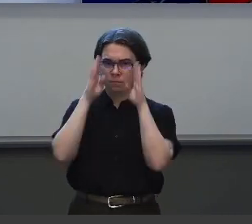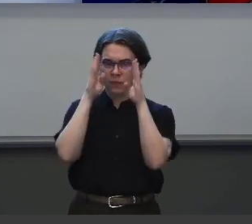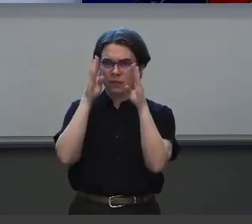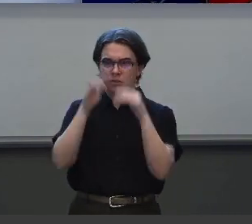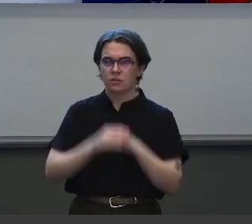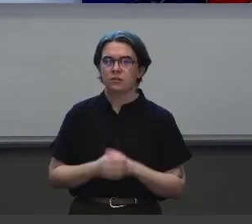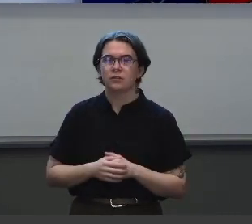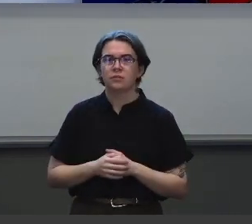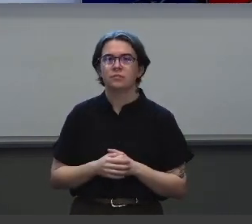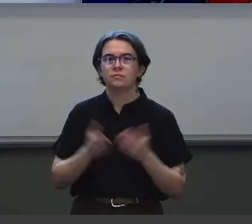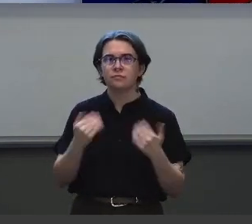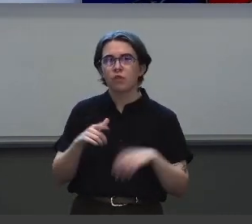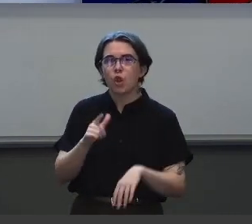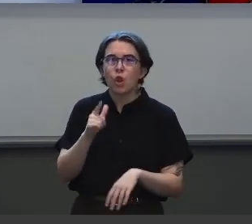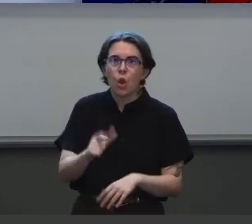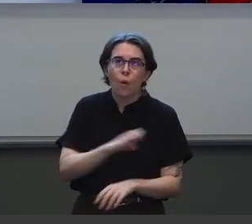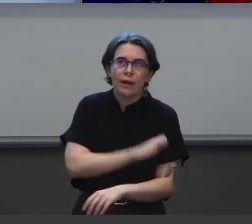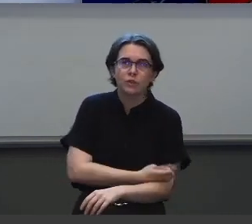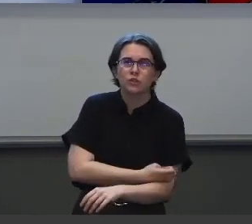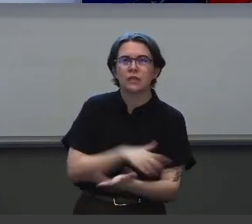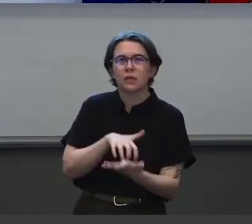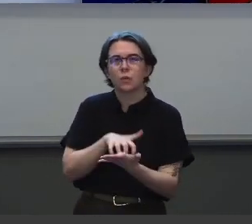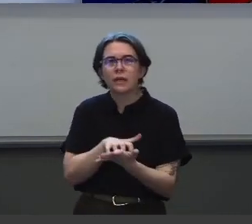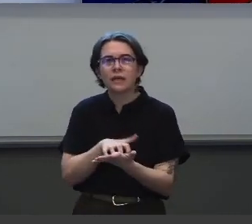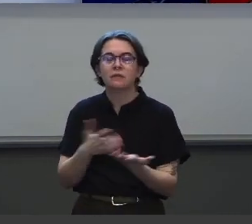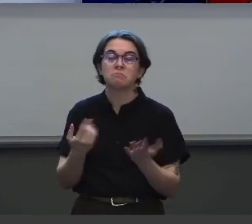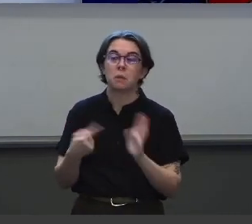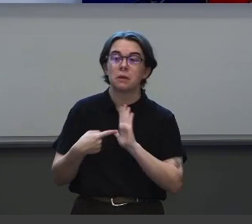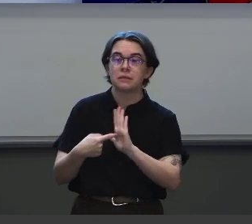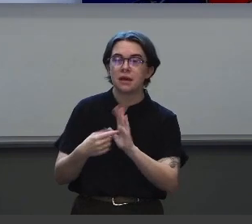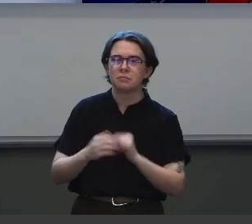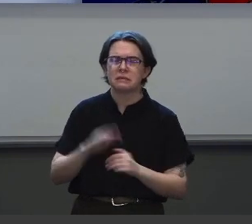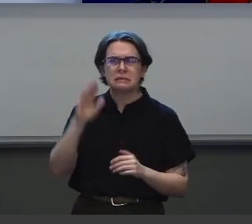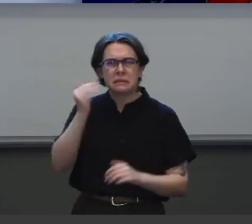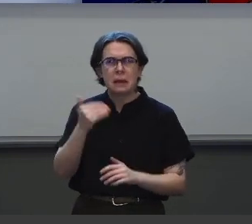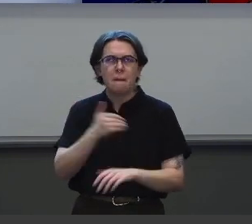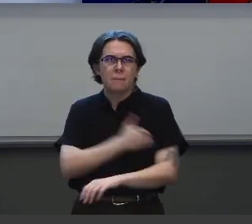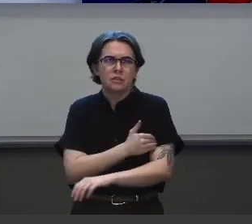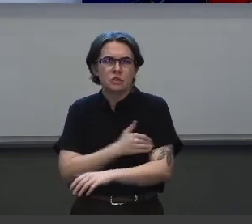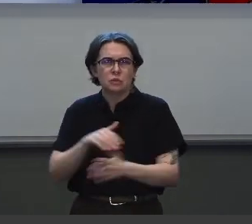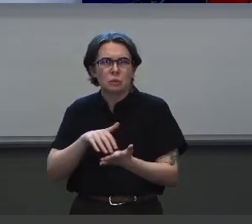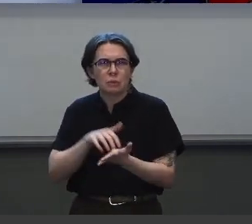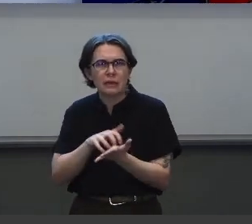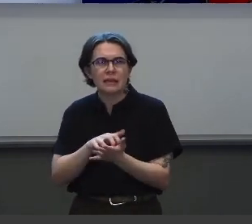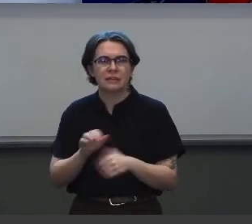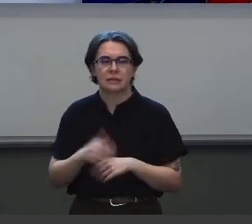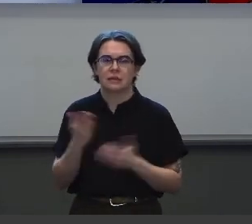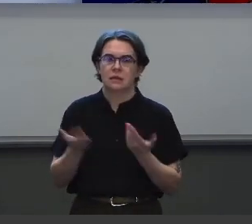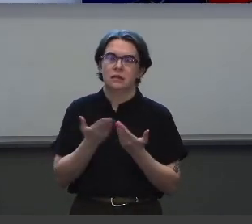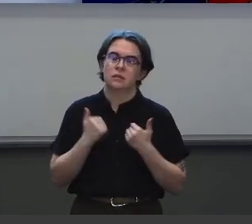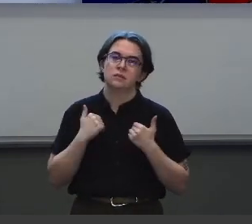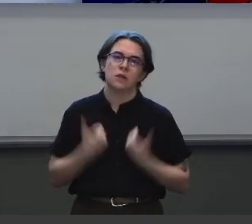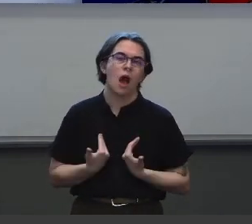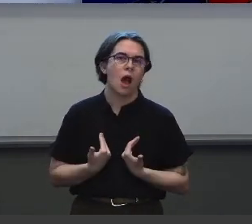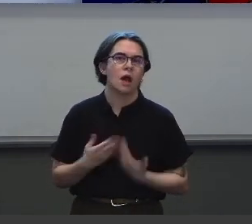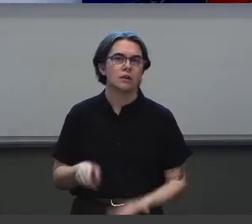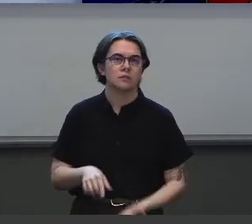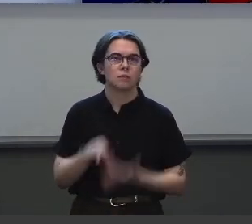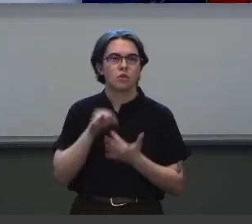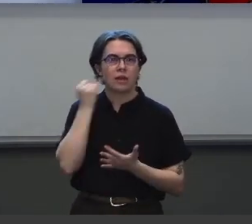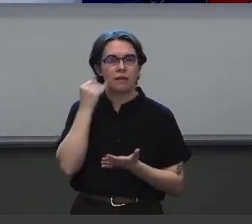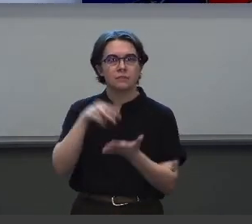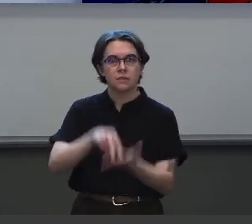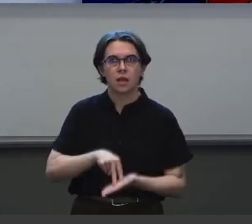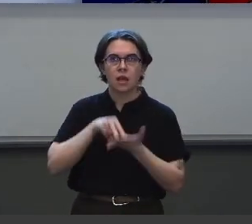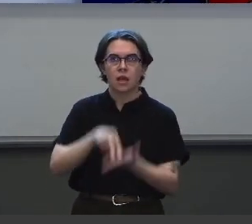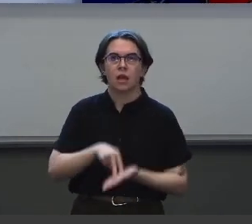For low energy and weak, questions were like, seems to have weak muscles, tires easily, especially when standing or holding